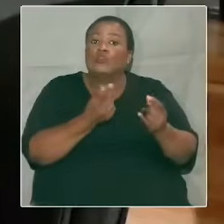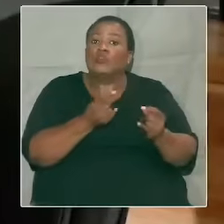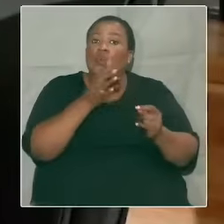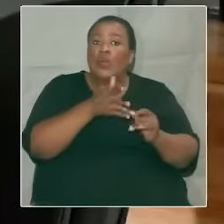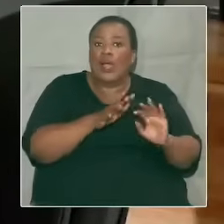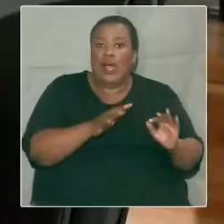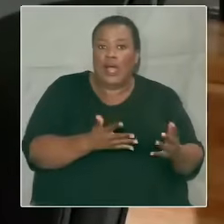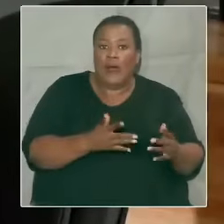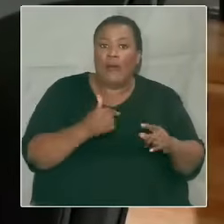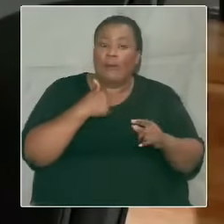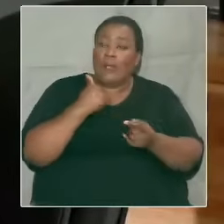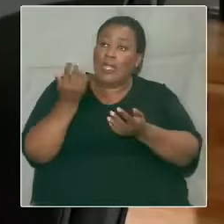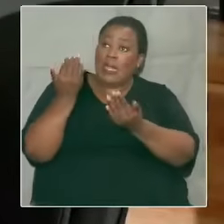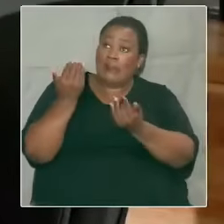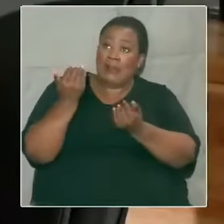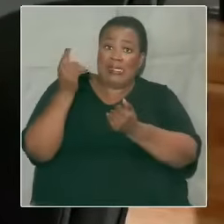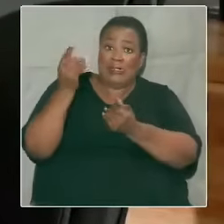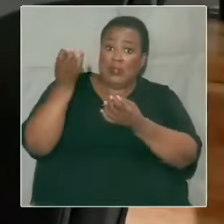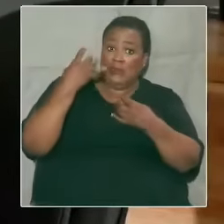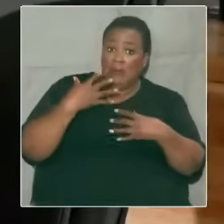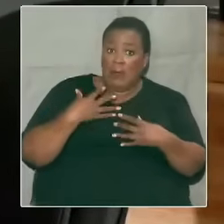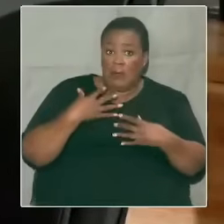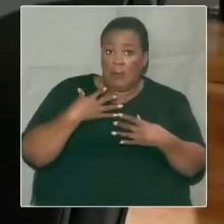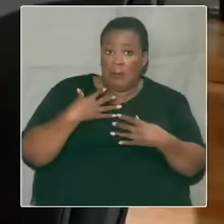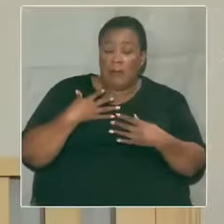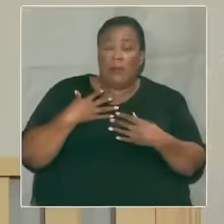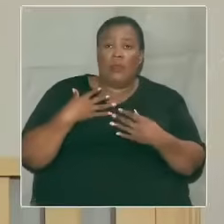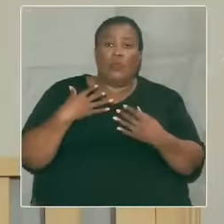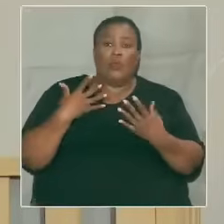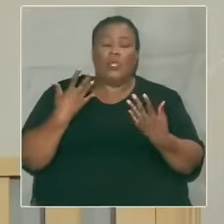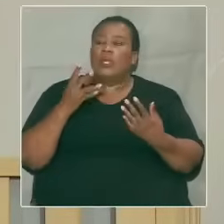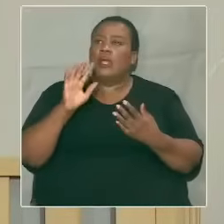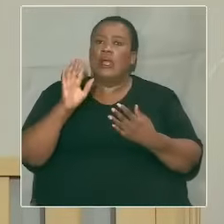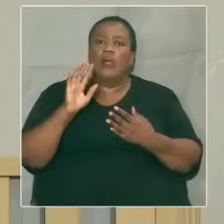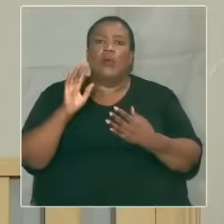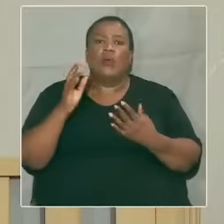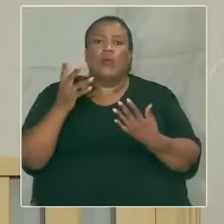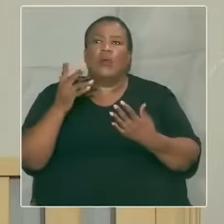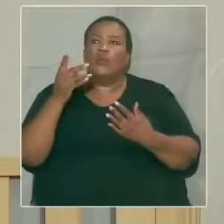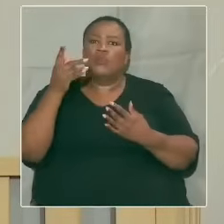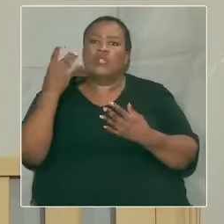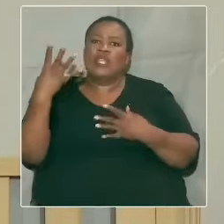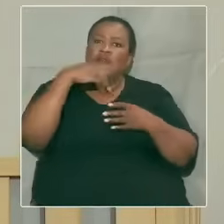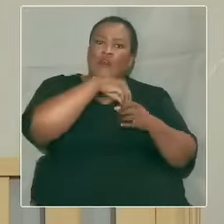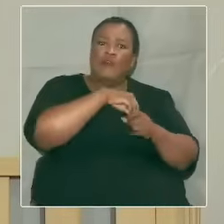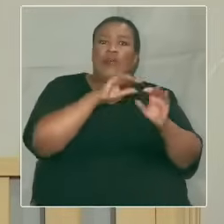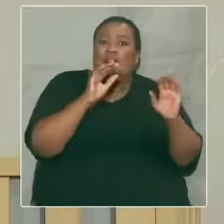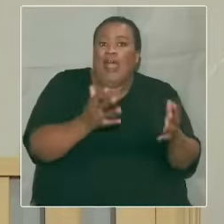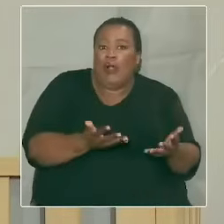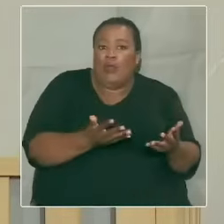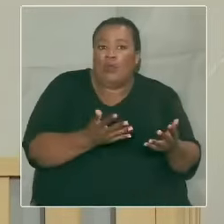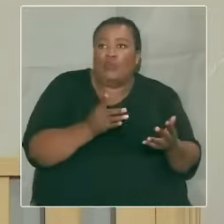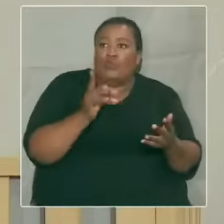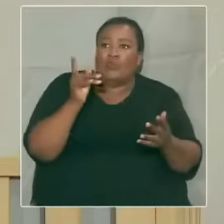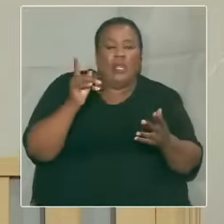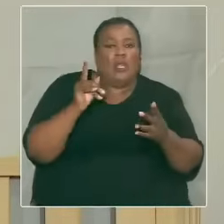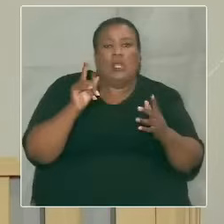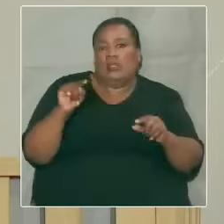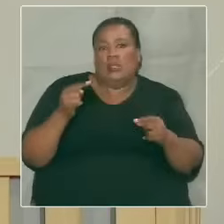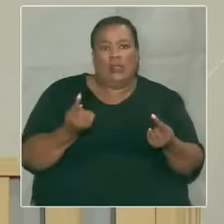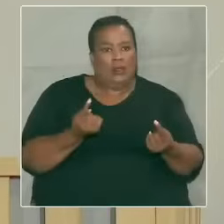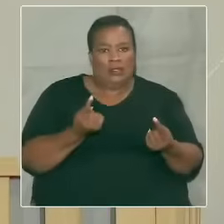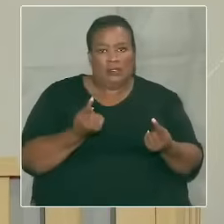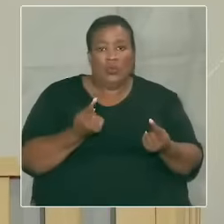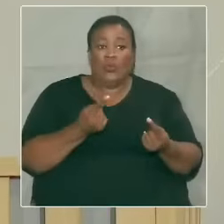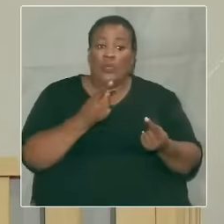expect the minister to say, get involved into the how part of it in terms of